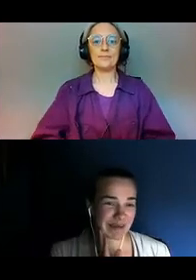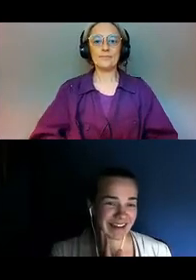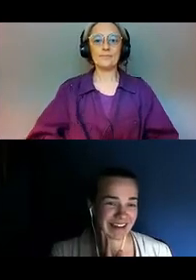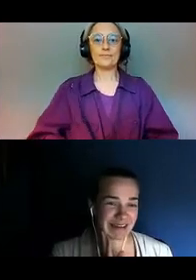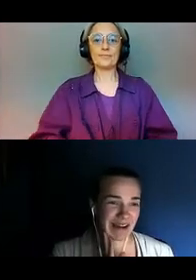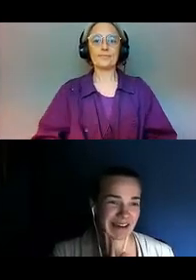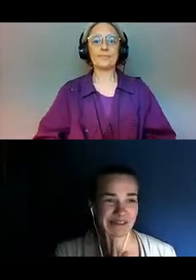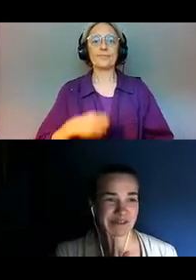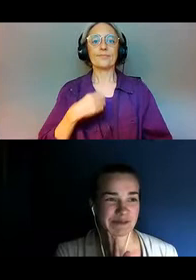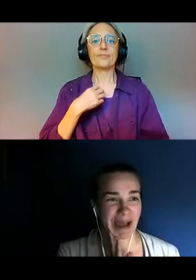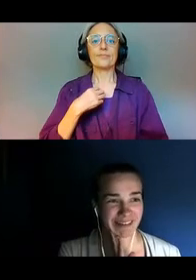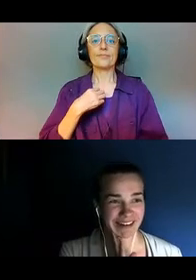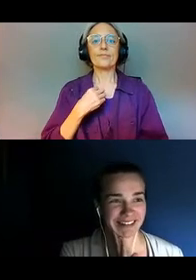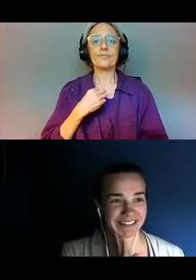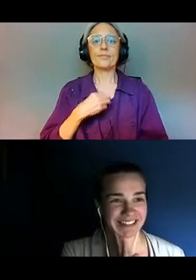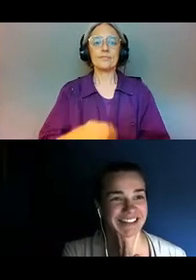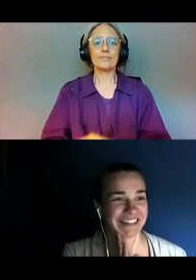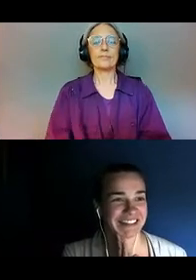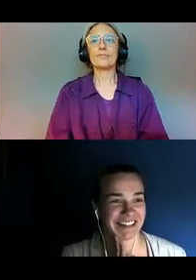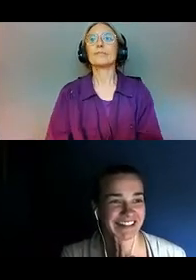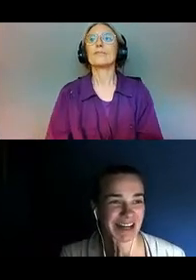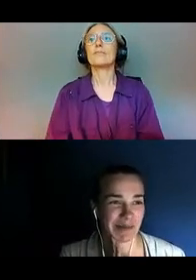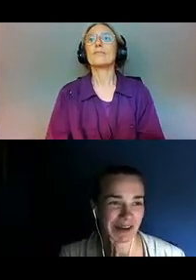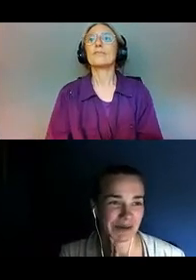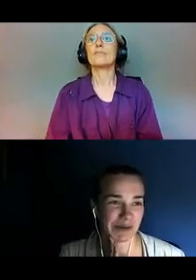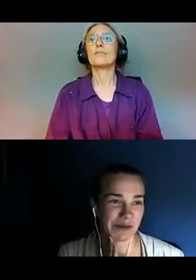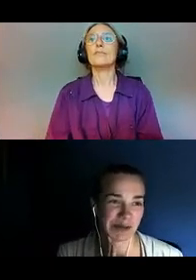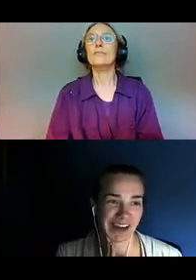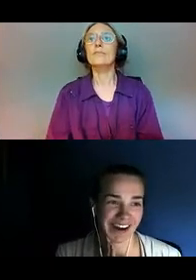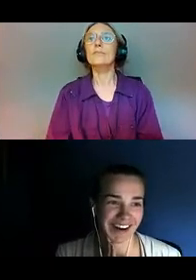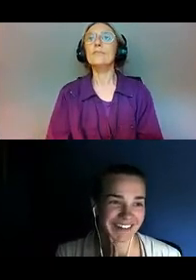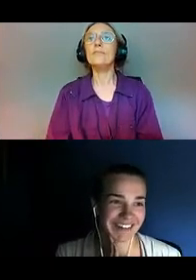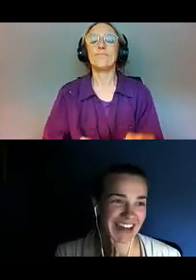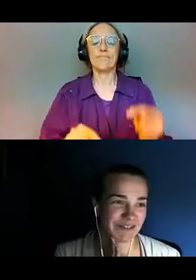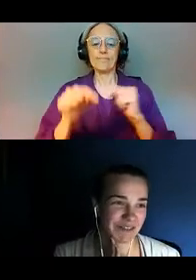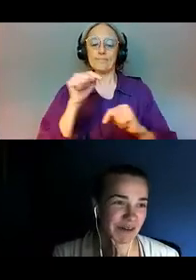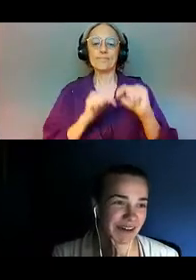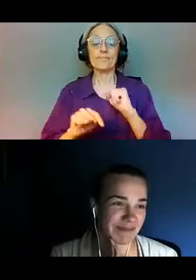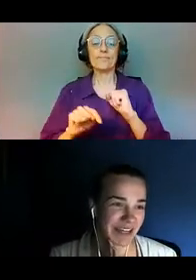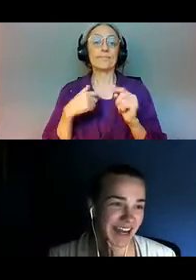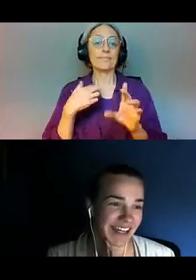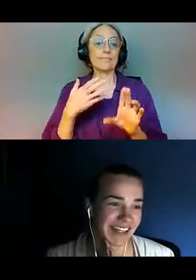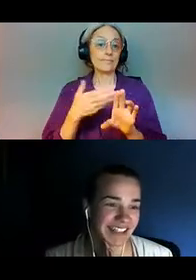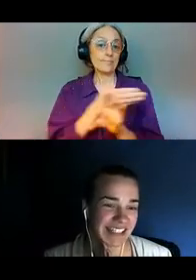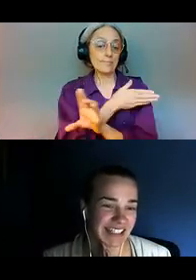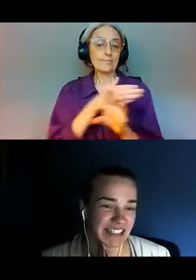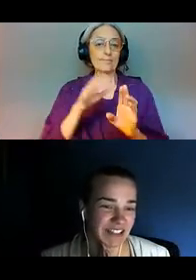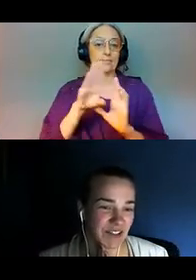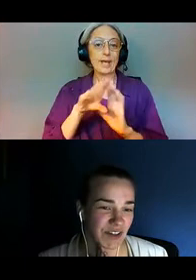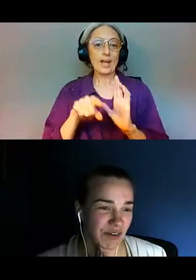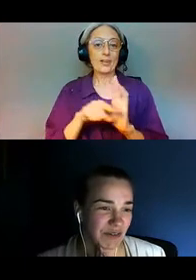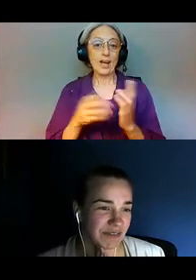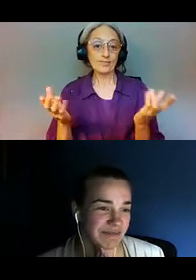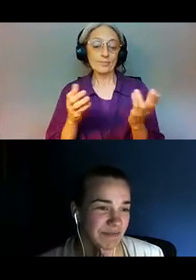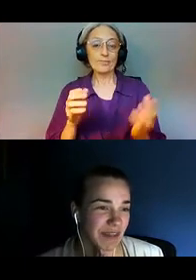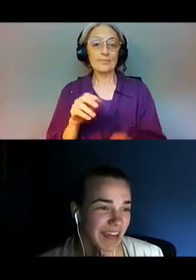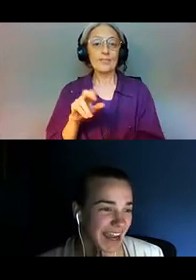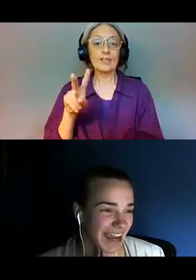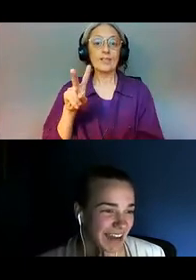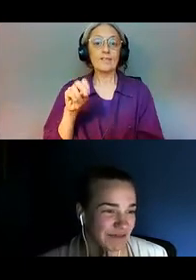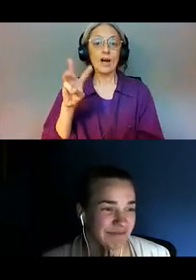A little bit of background about who we are at VAWA MEI.